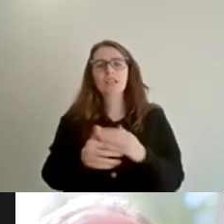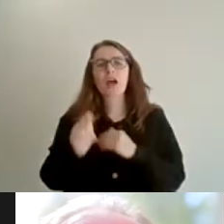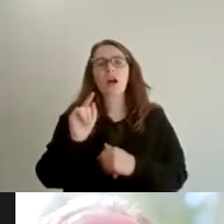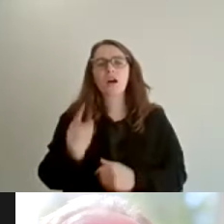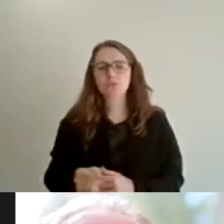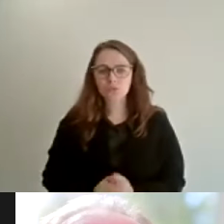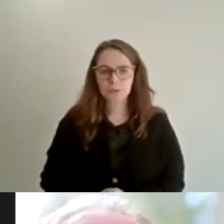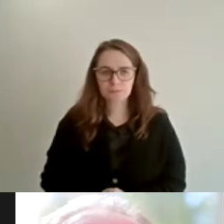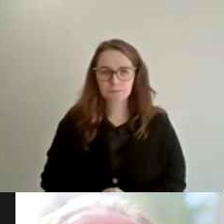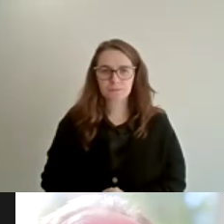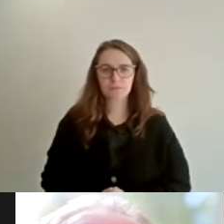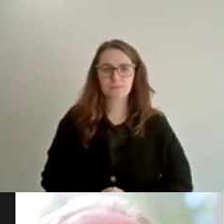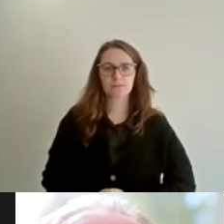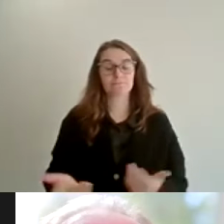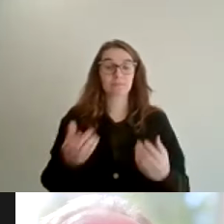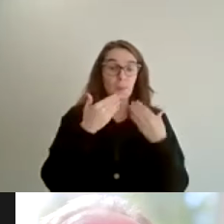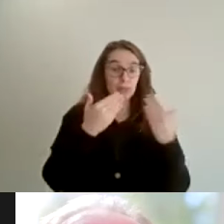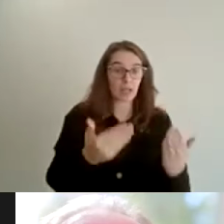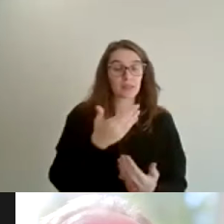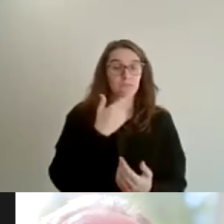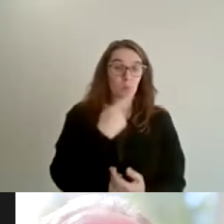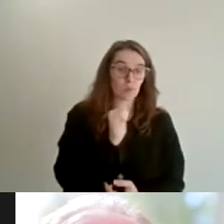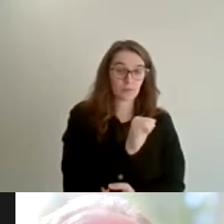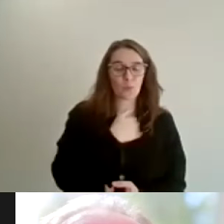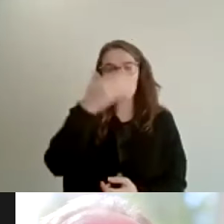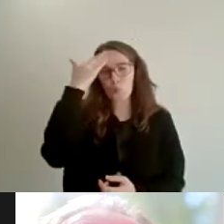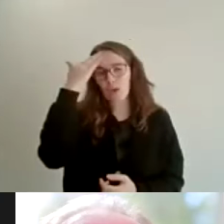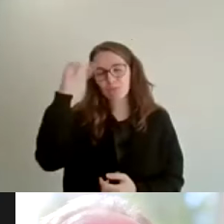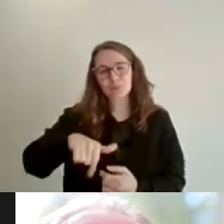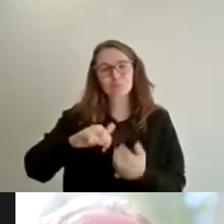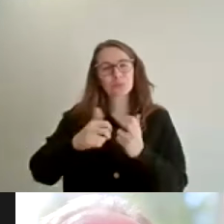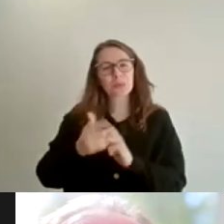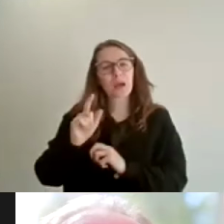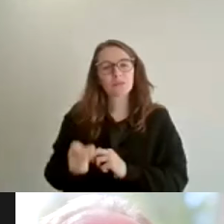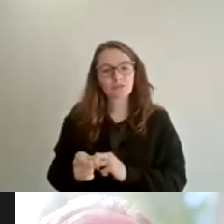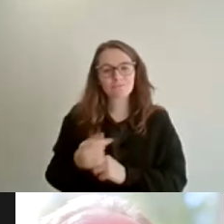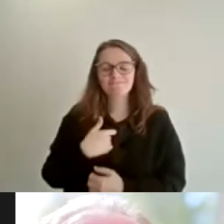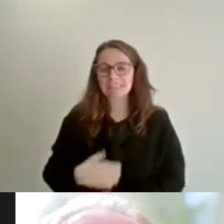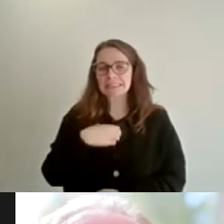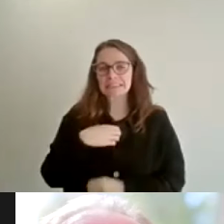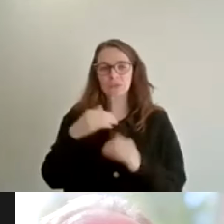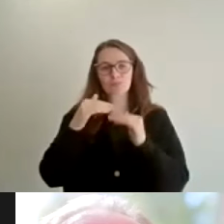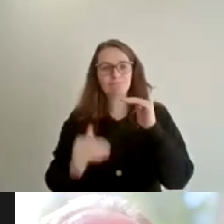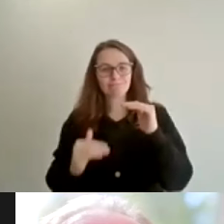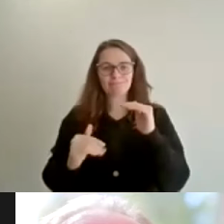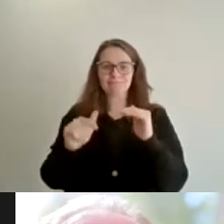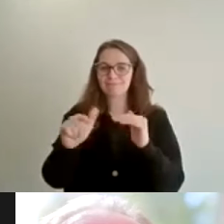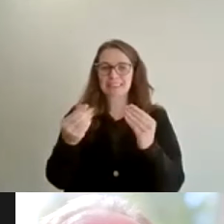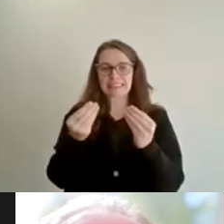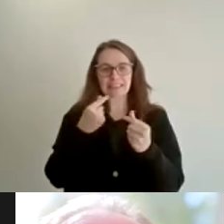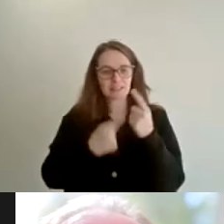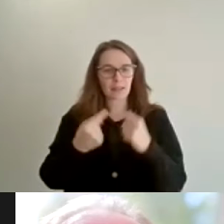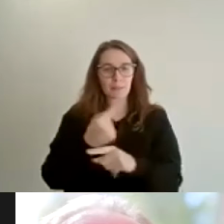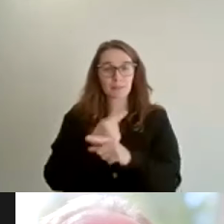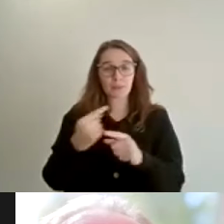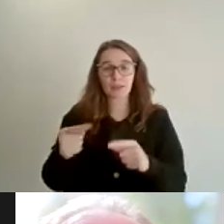First, thank you for the question, but I think it's more yeah, the equality is a long struggle, and we all